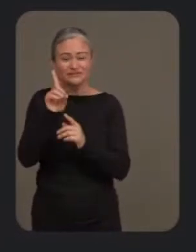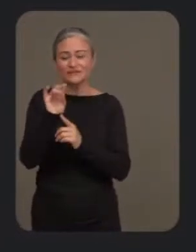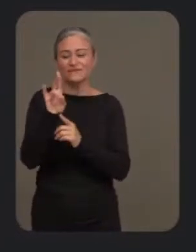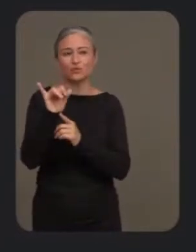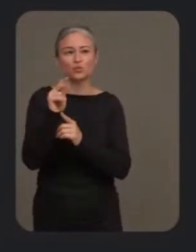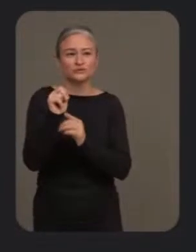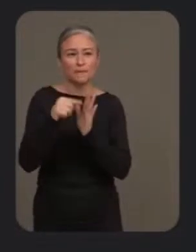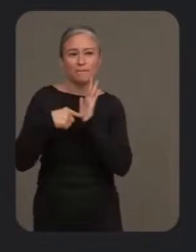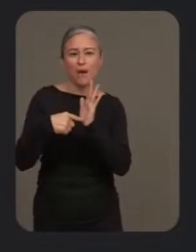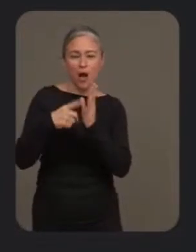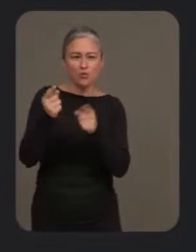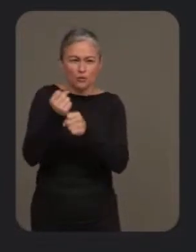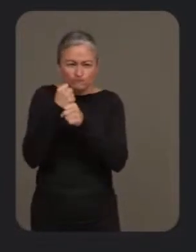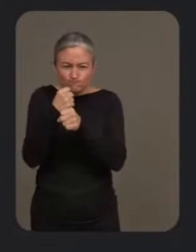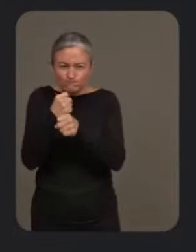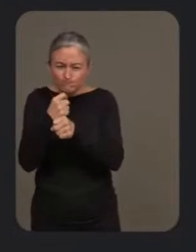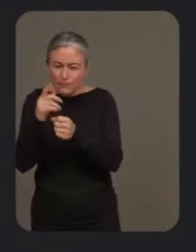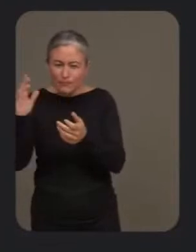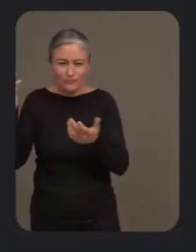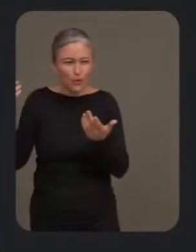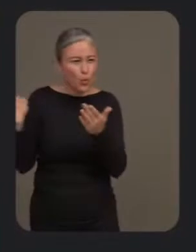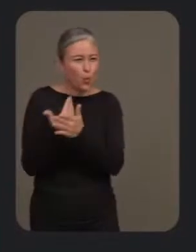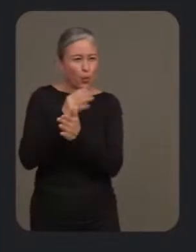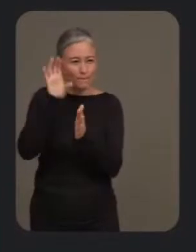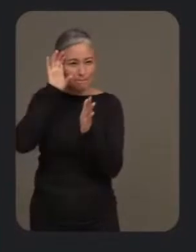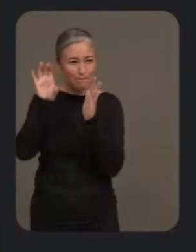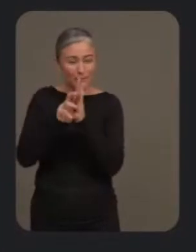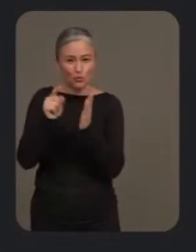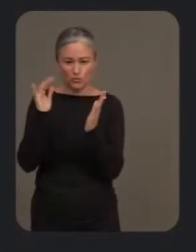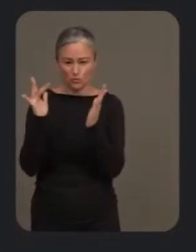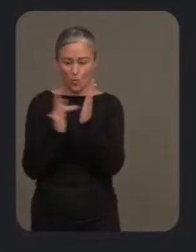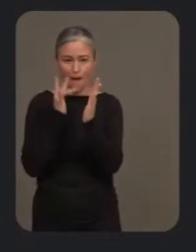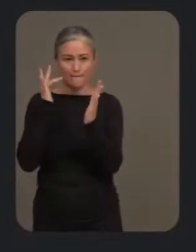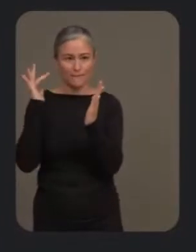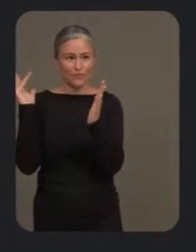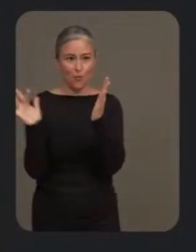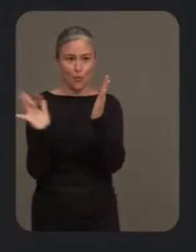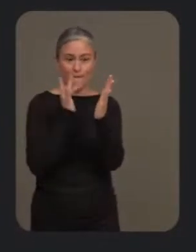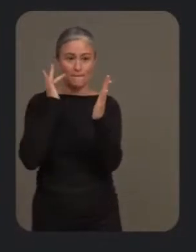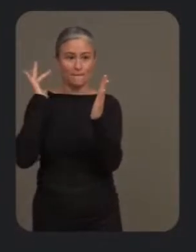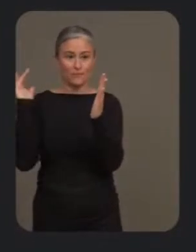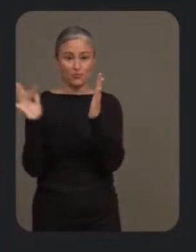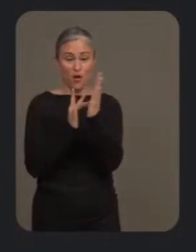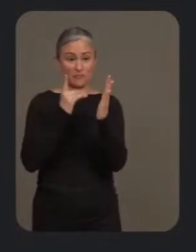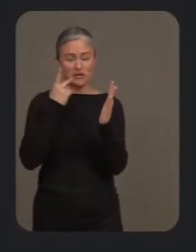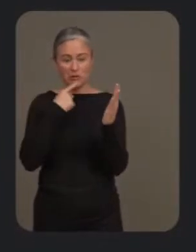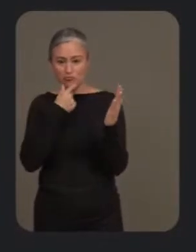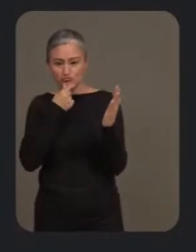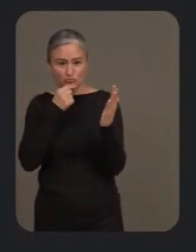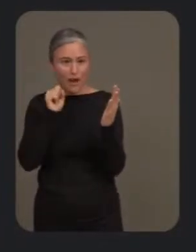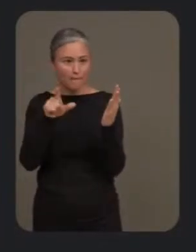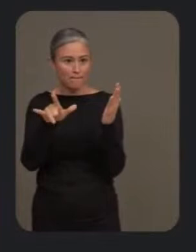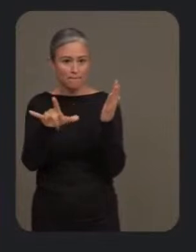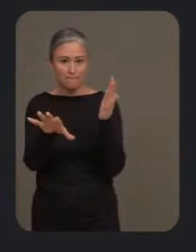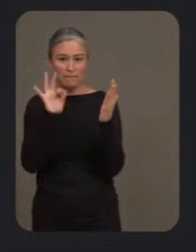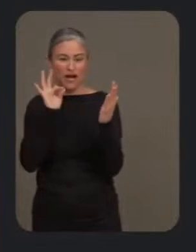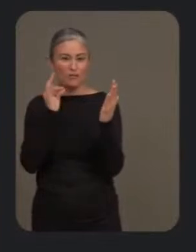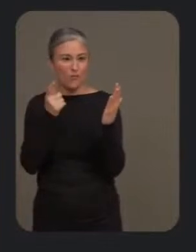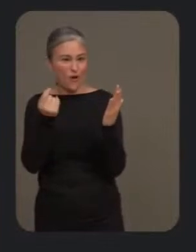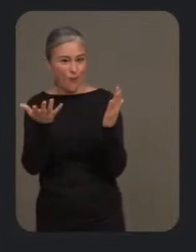new and original wallpapers. And I can swipe through and see all the different options that it's created. And some of these look really cool,